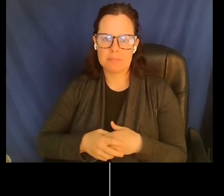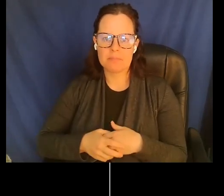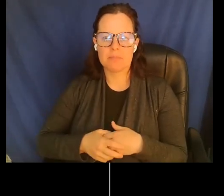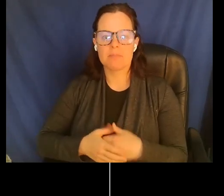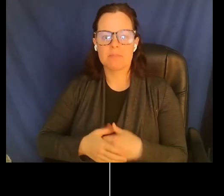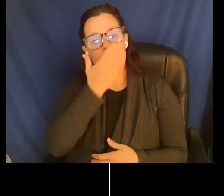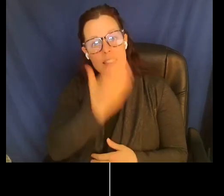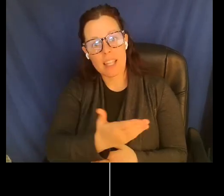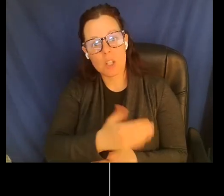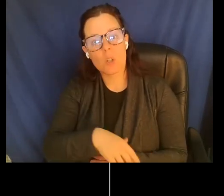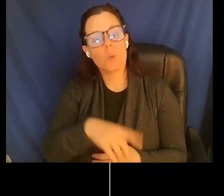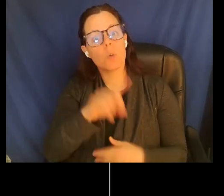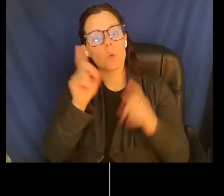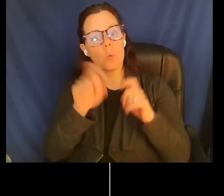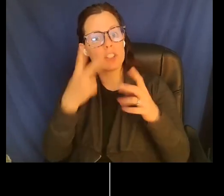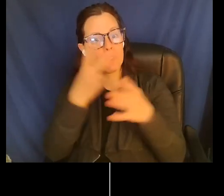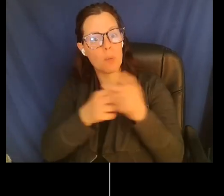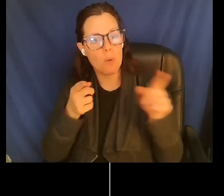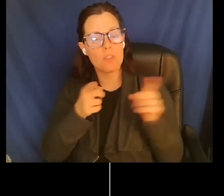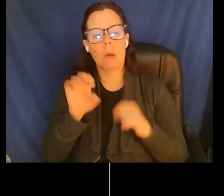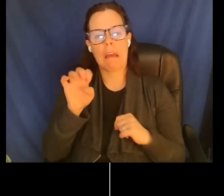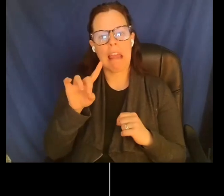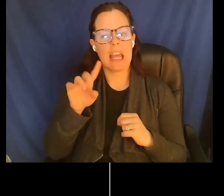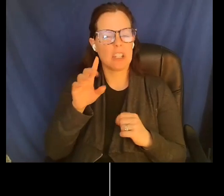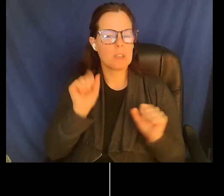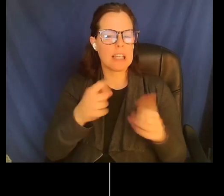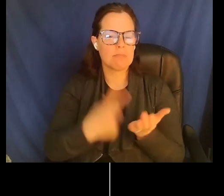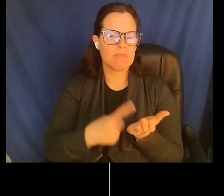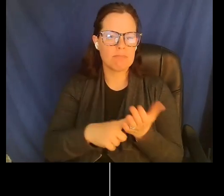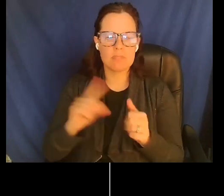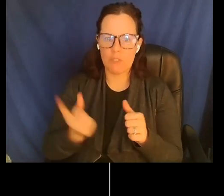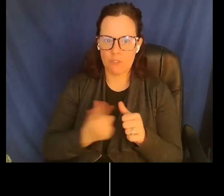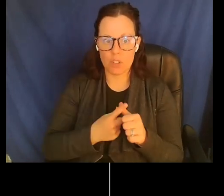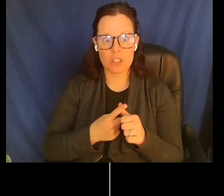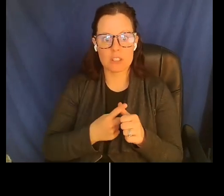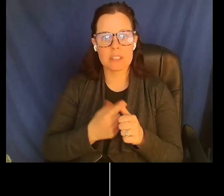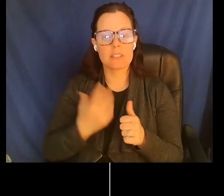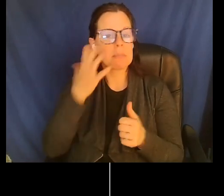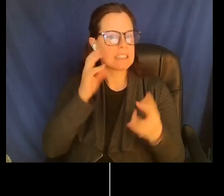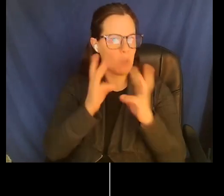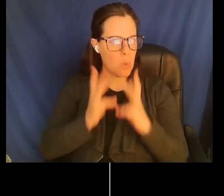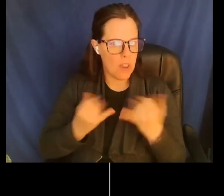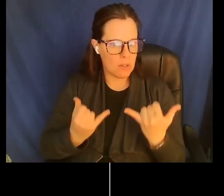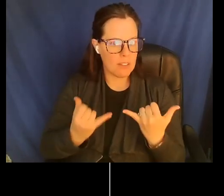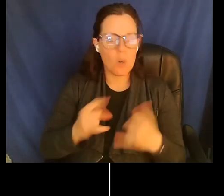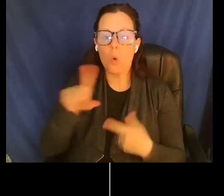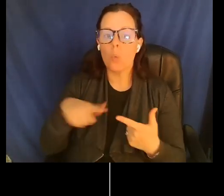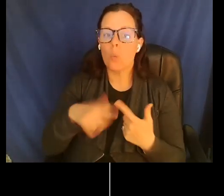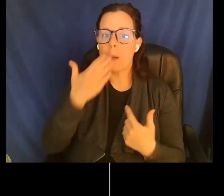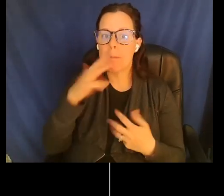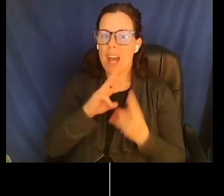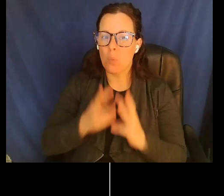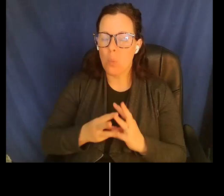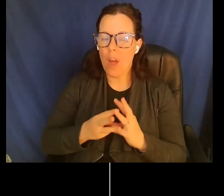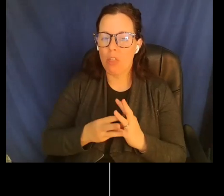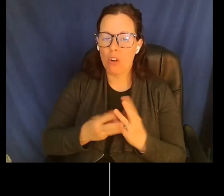Thank you. Question for both of you, and Ed, we can have you discuss this first. In light of the weather we currently have, when bad weather kicks up this season, what